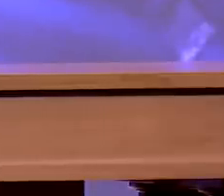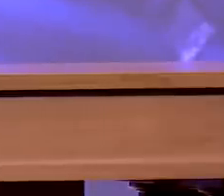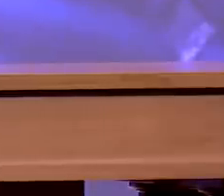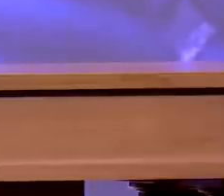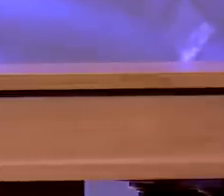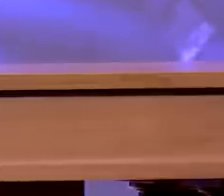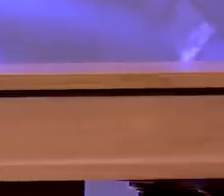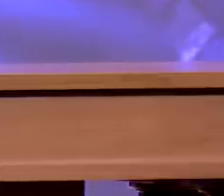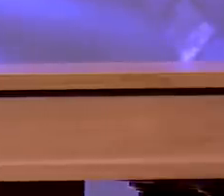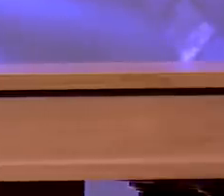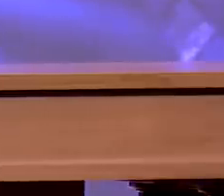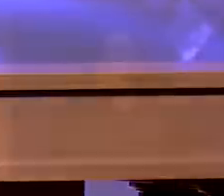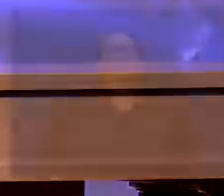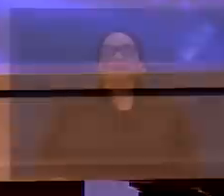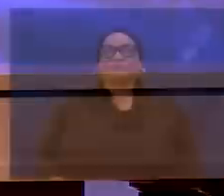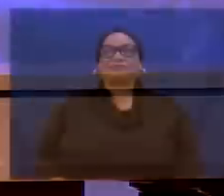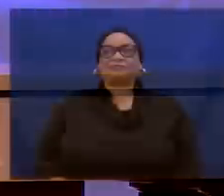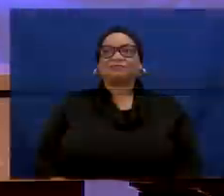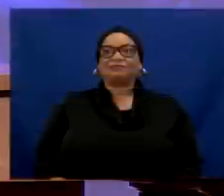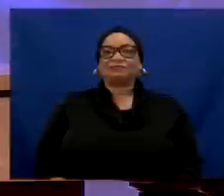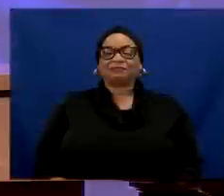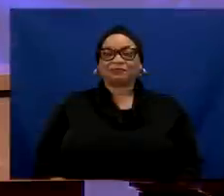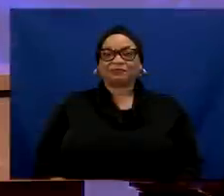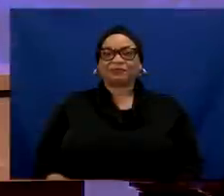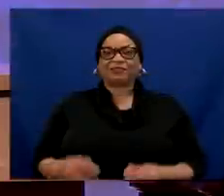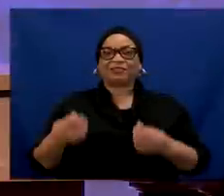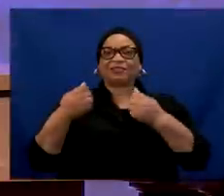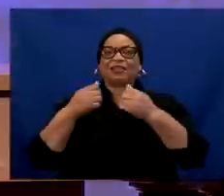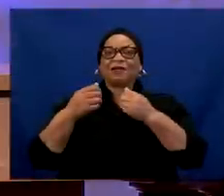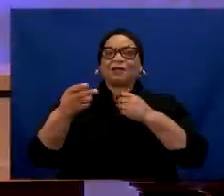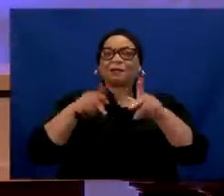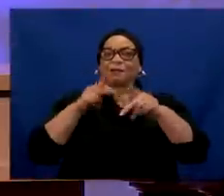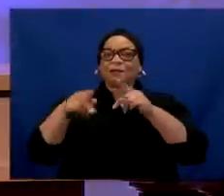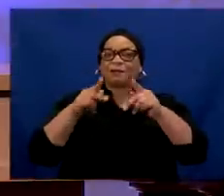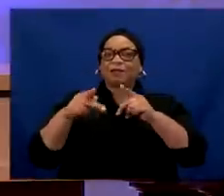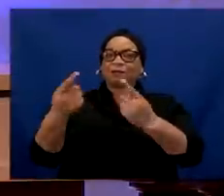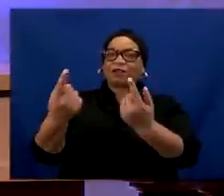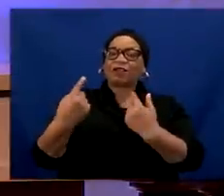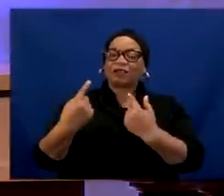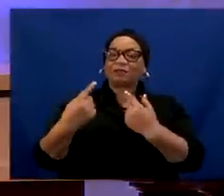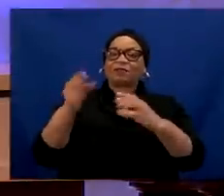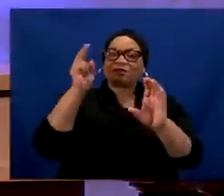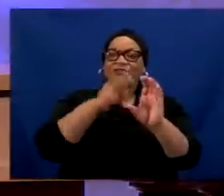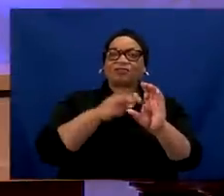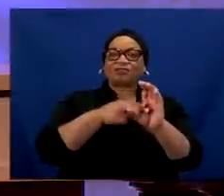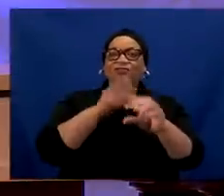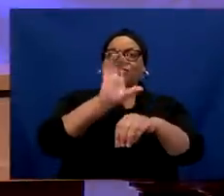morning. God bless you. God bless you. Praise the Lord for you.